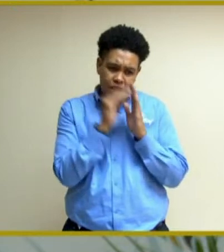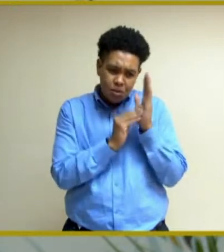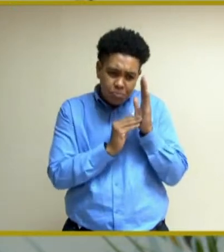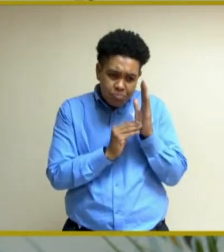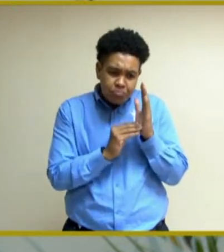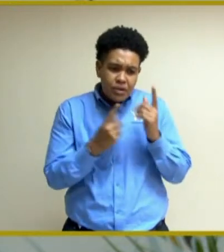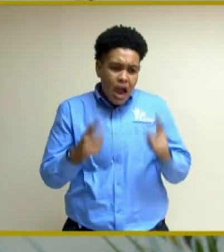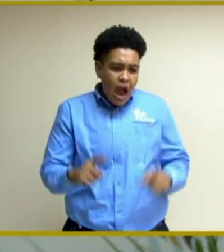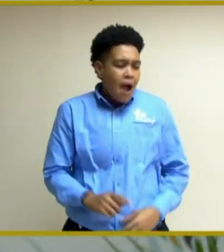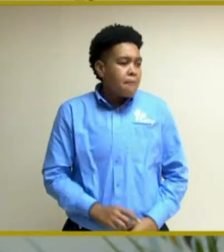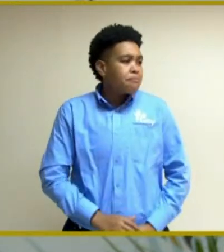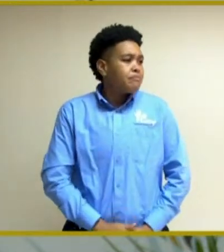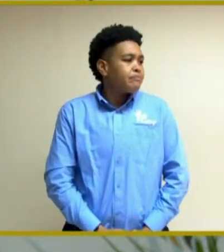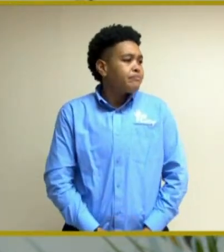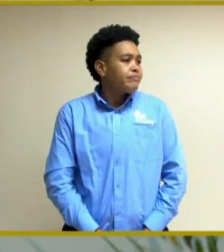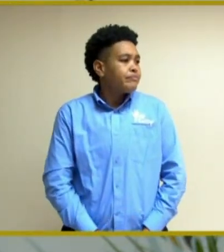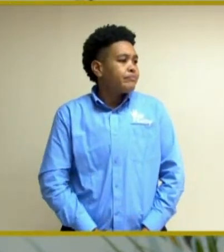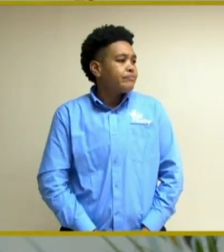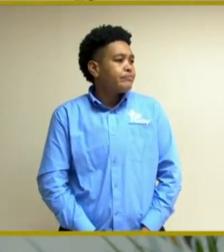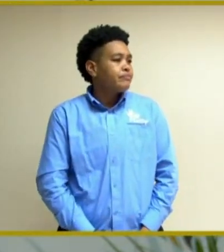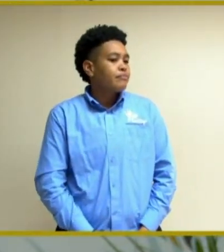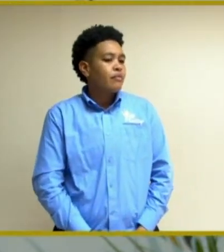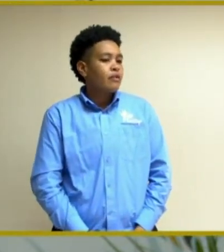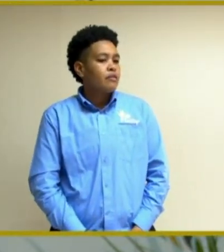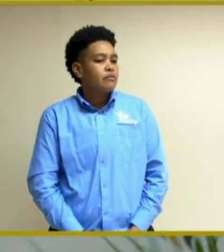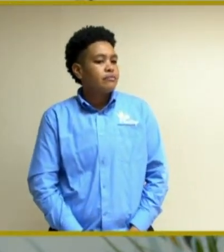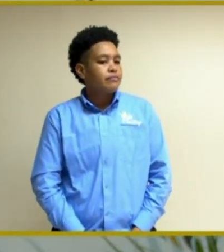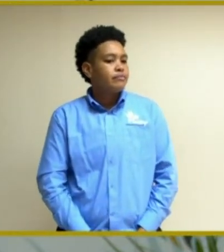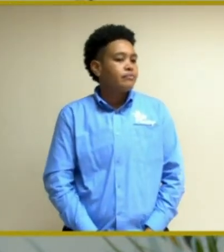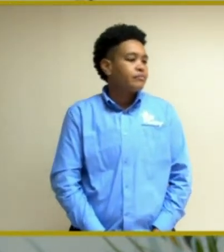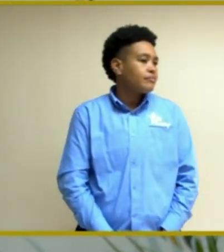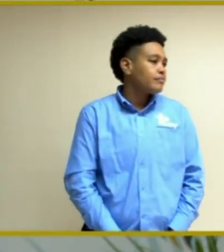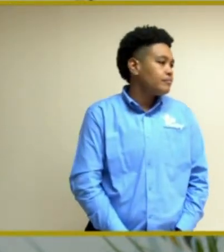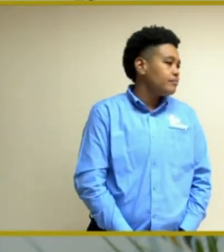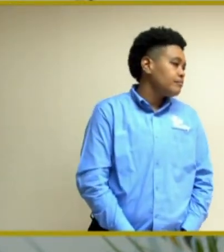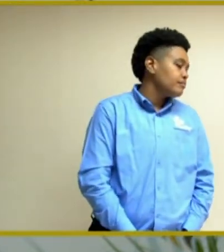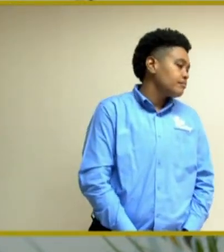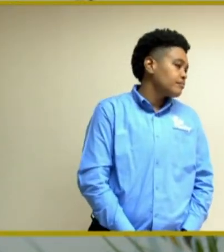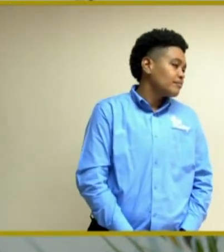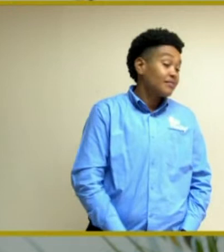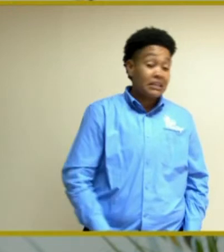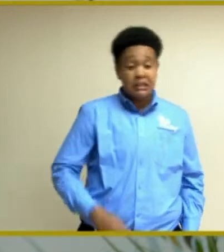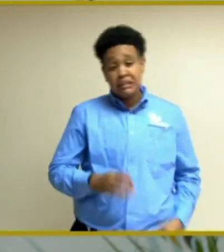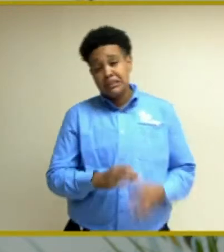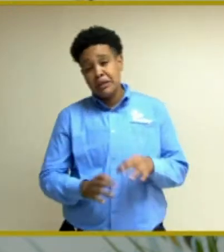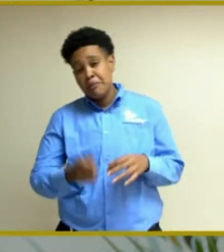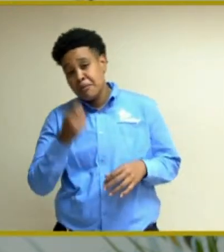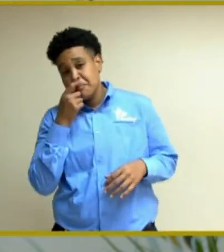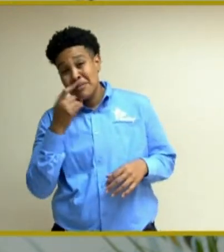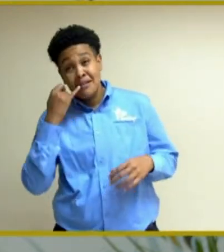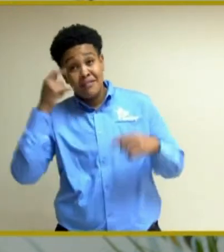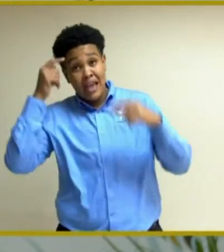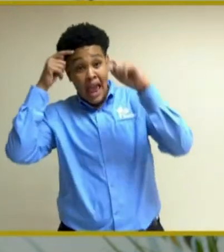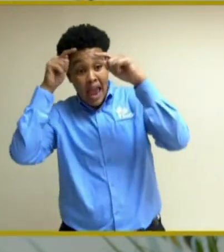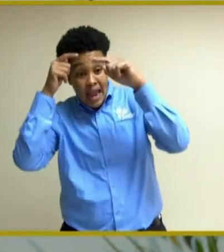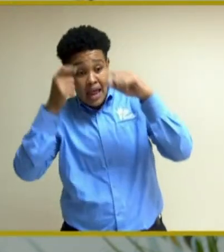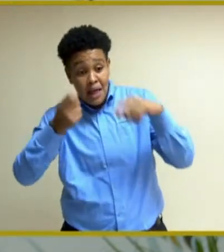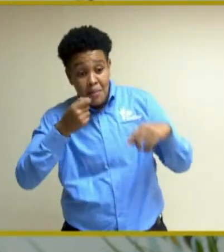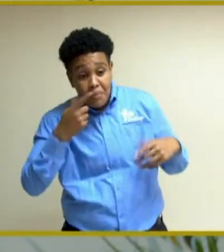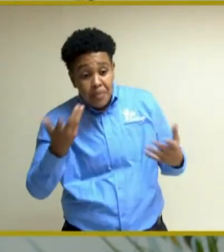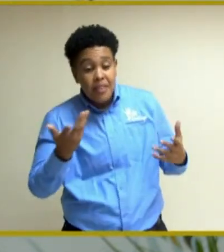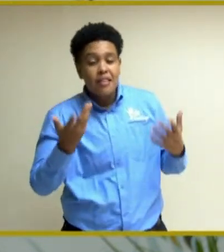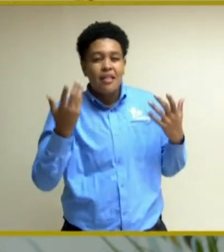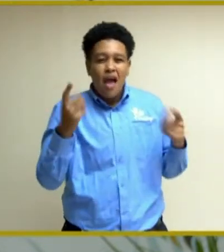and simple application of treatment. I mean, you know, if they have a headache, they take a Panadol, that sort of thing, right? I mean,